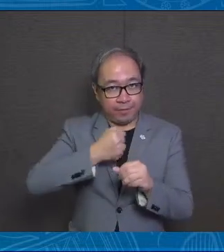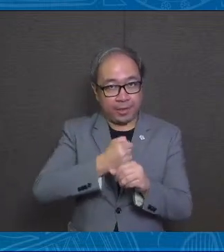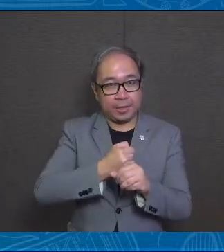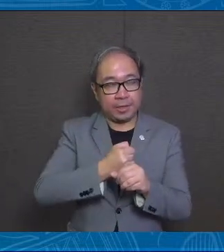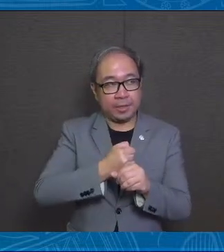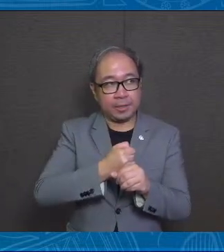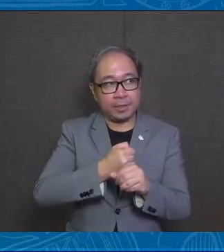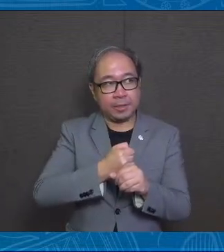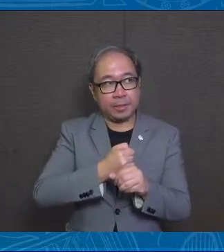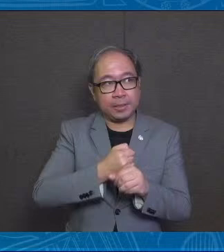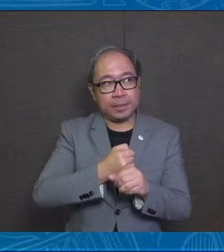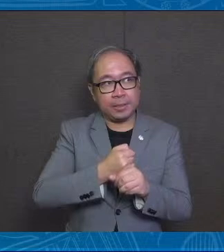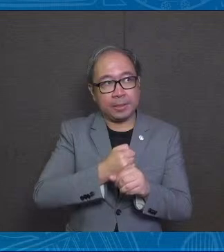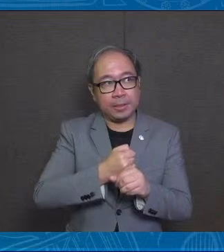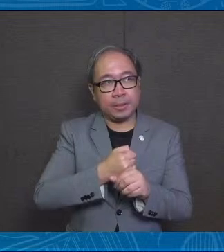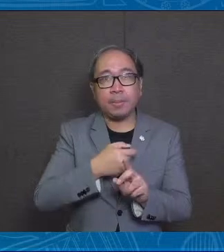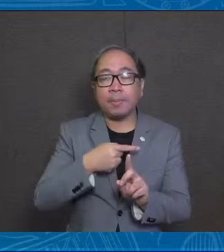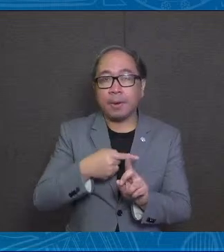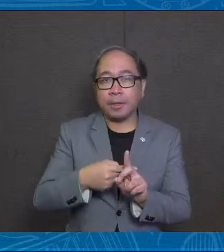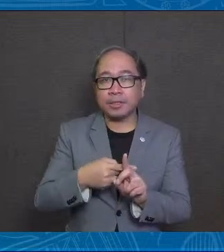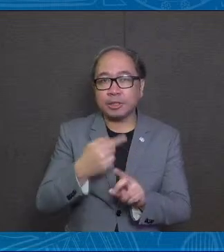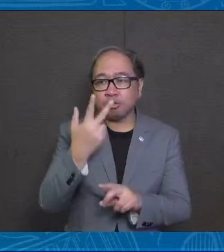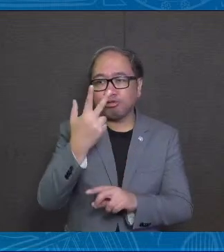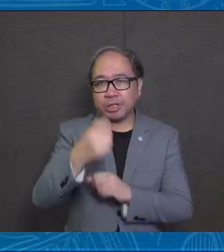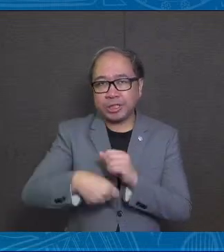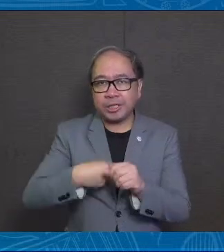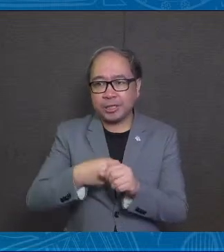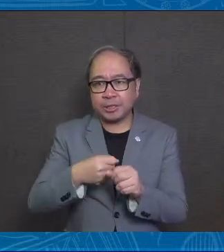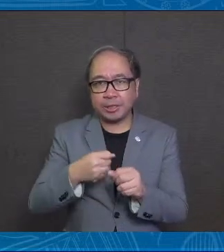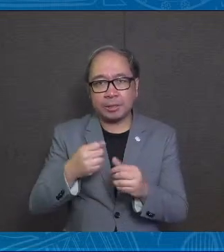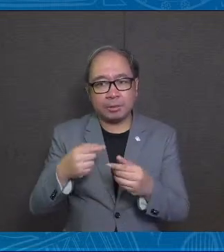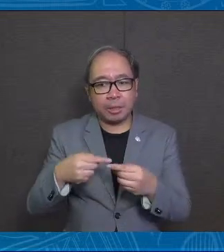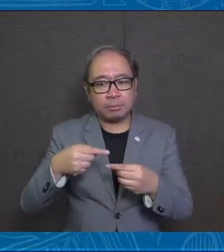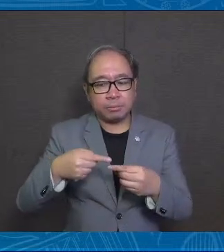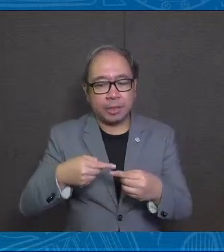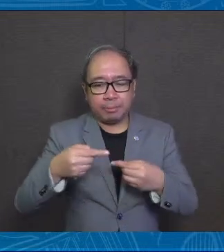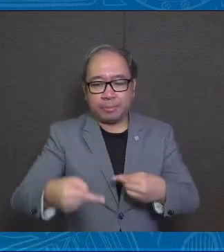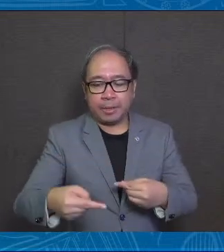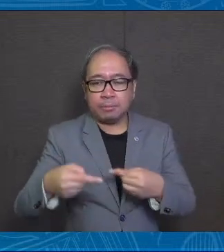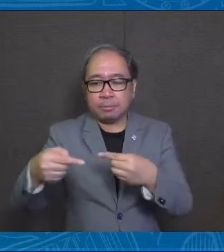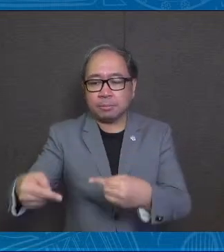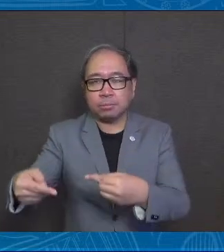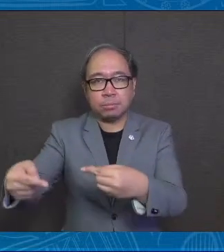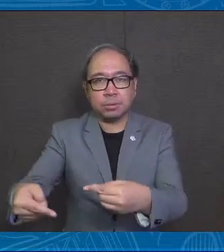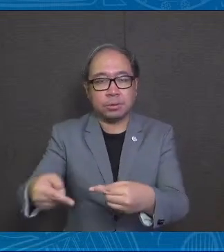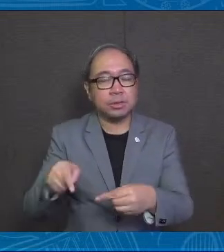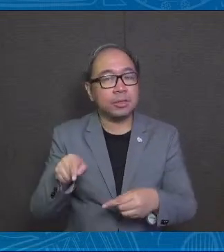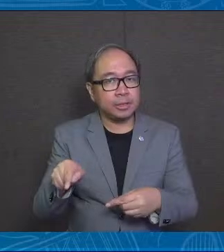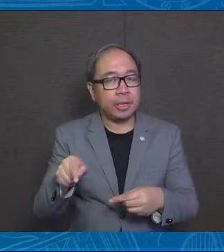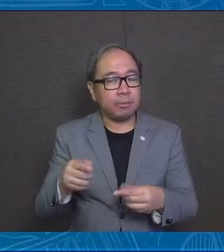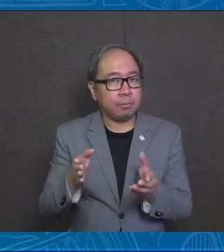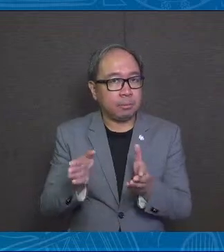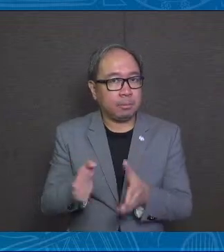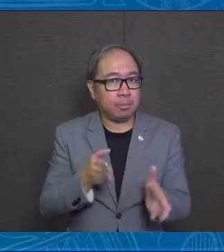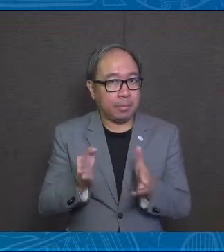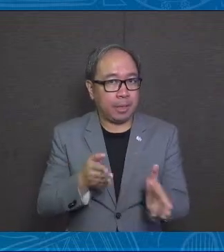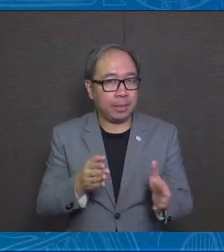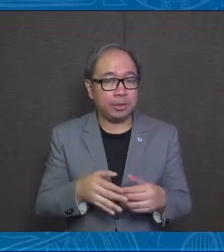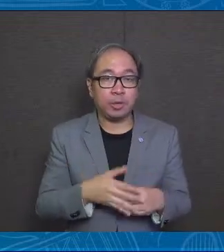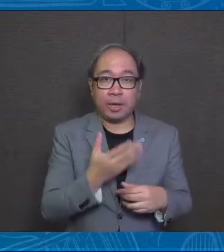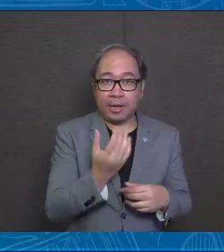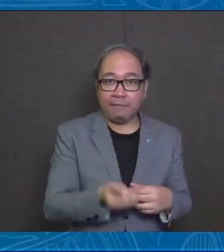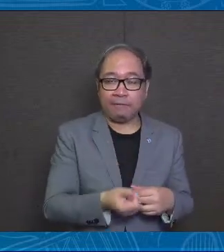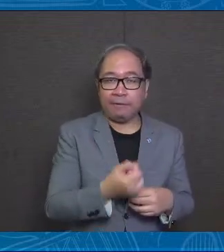and annual plan. So the fiscal planning process or mechanism, we have 5-year